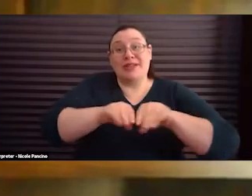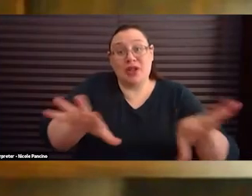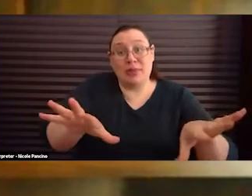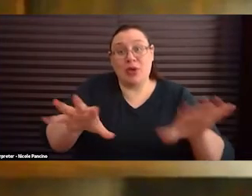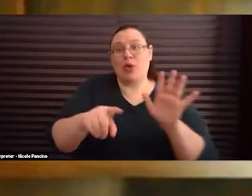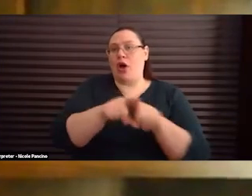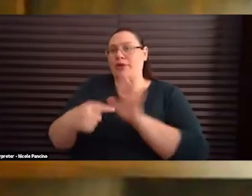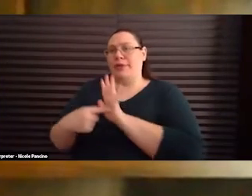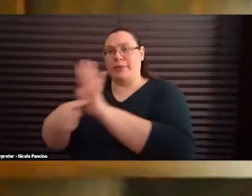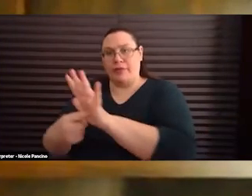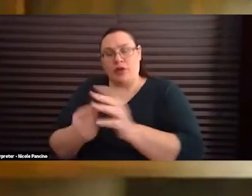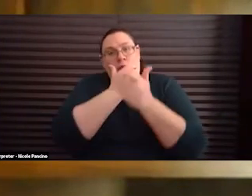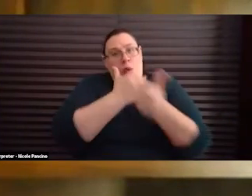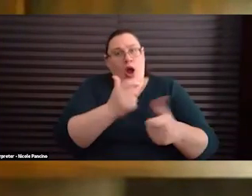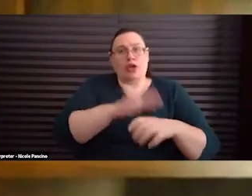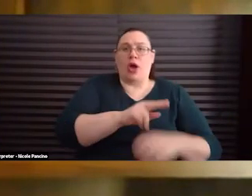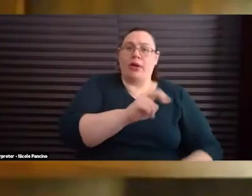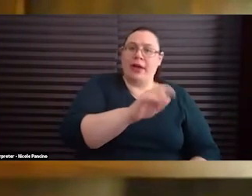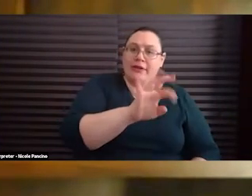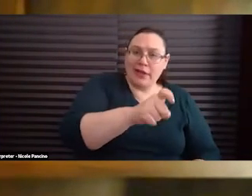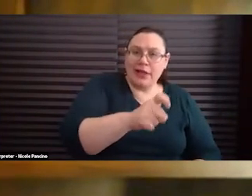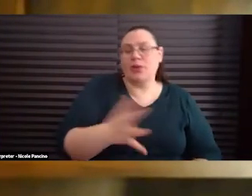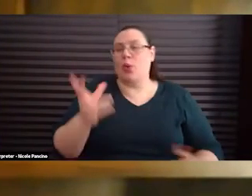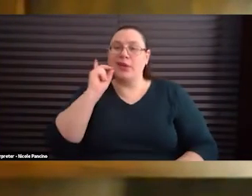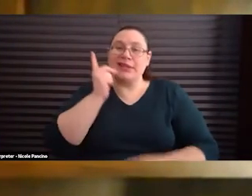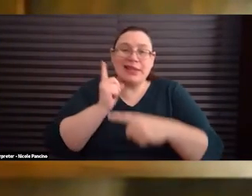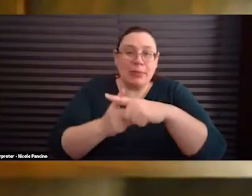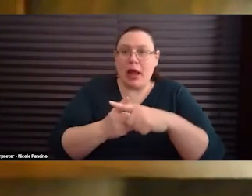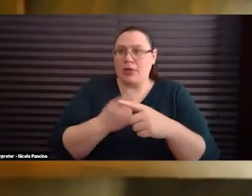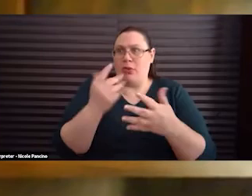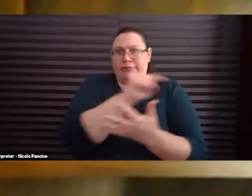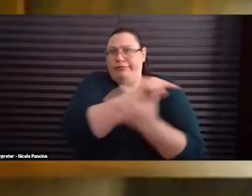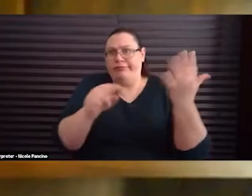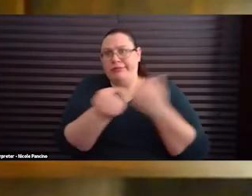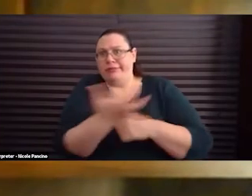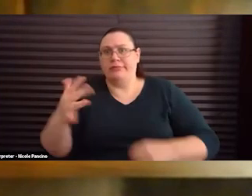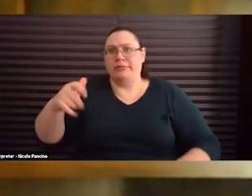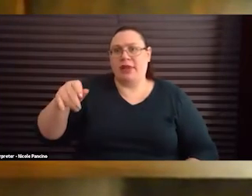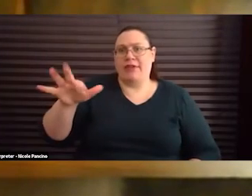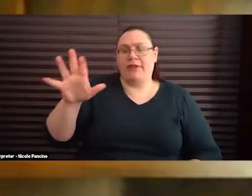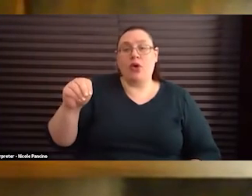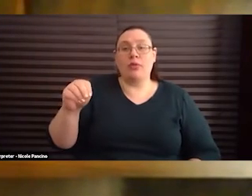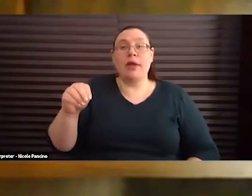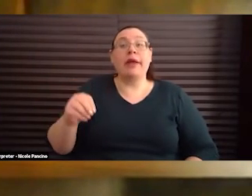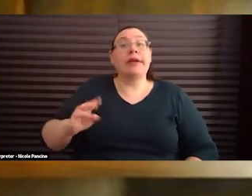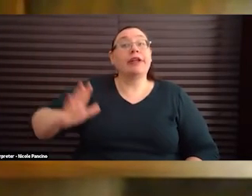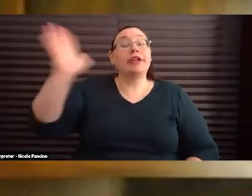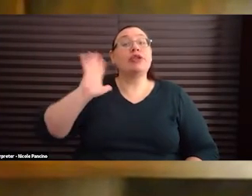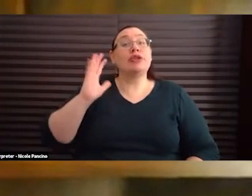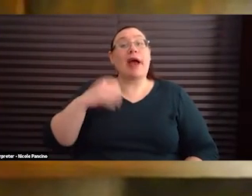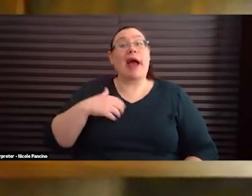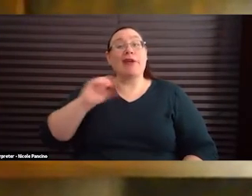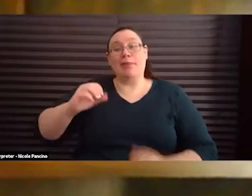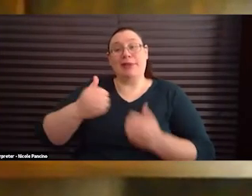watch that show on Netflix or Disney Plus or any one of these other platforms. And the lines that separated those companies